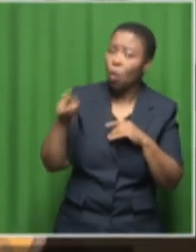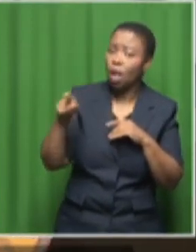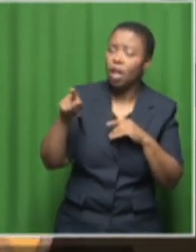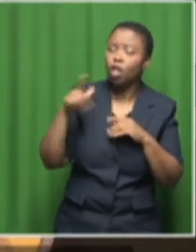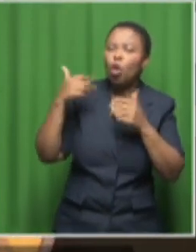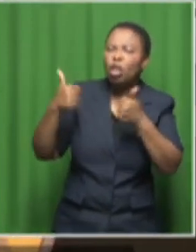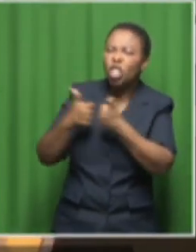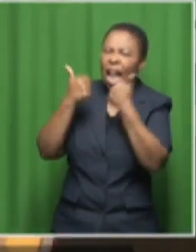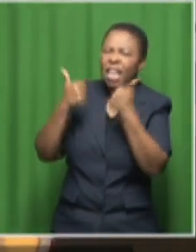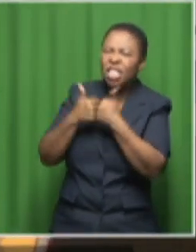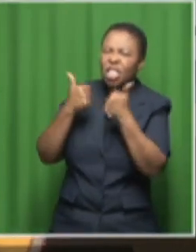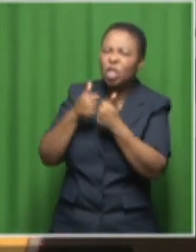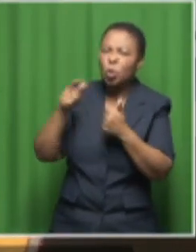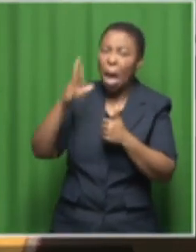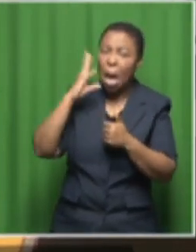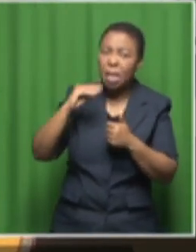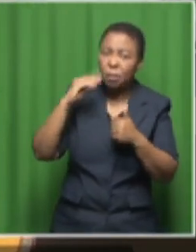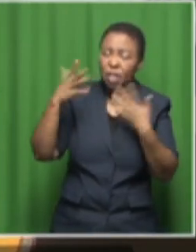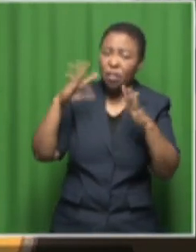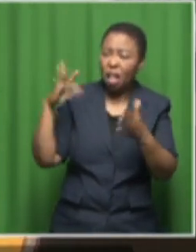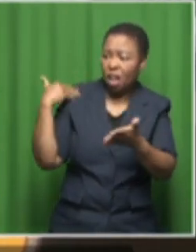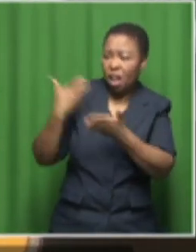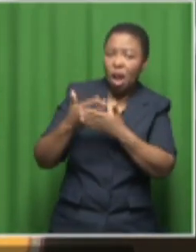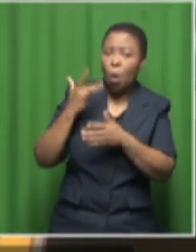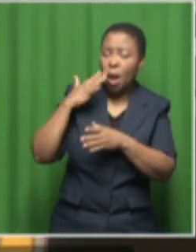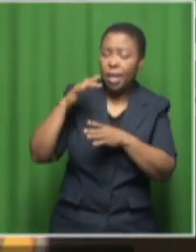of challenges have you encountered as you are building this app?